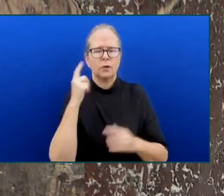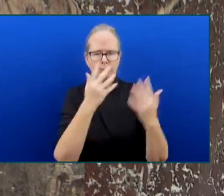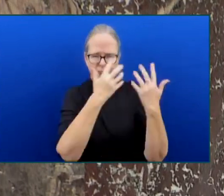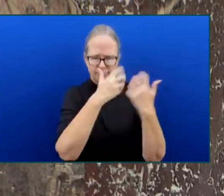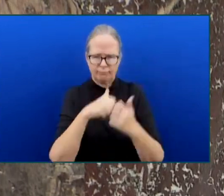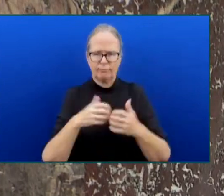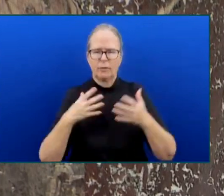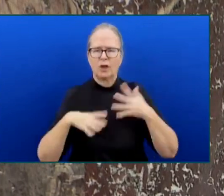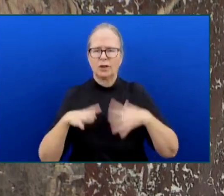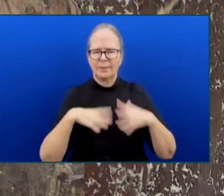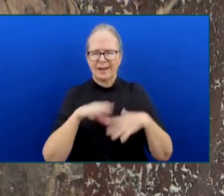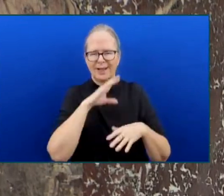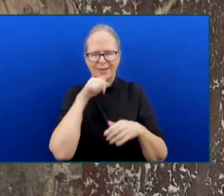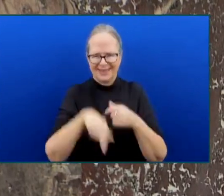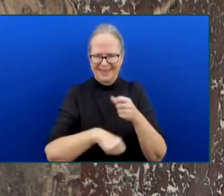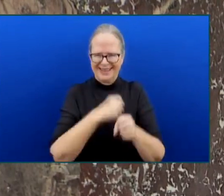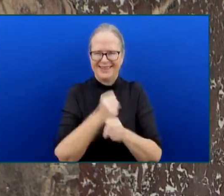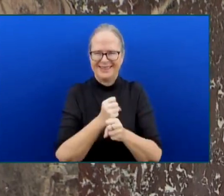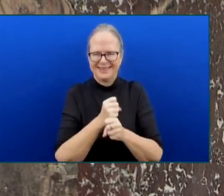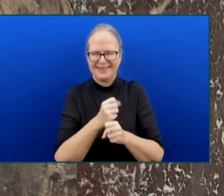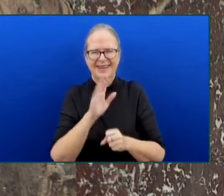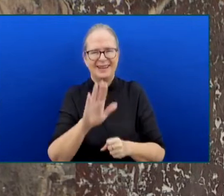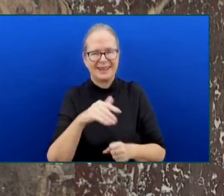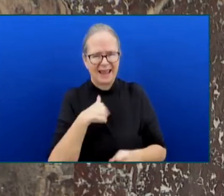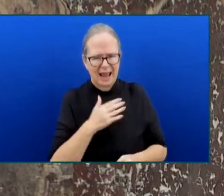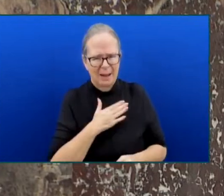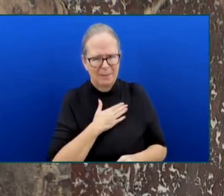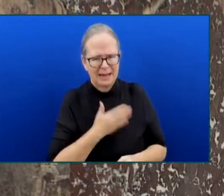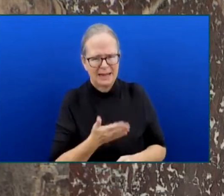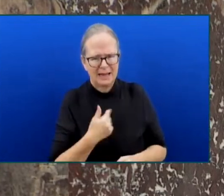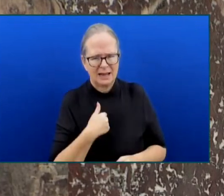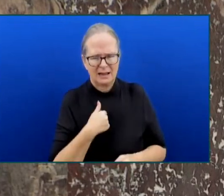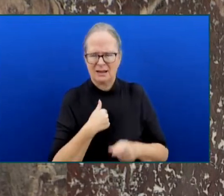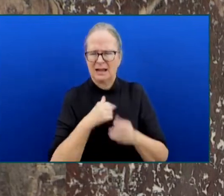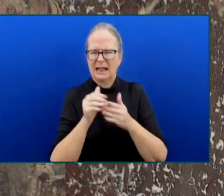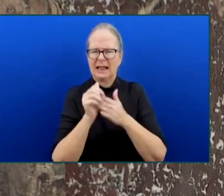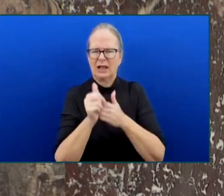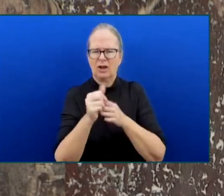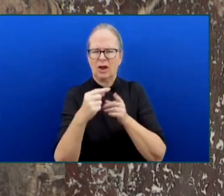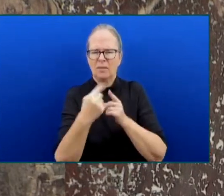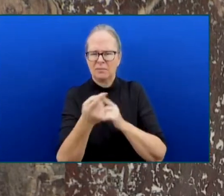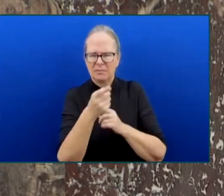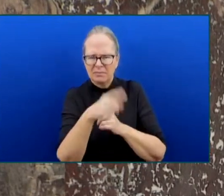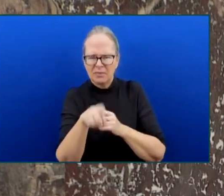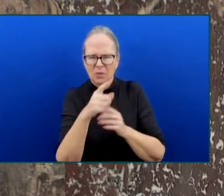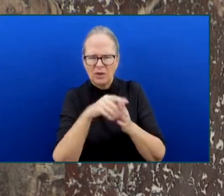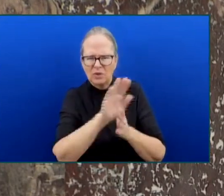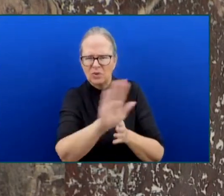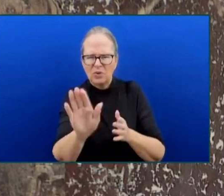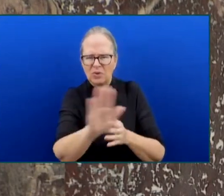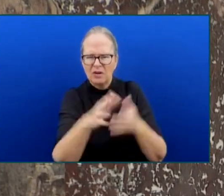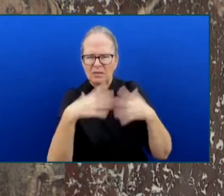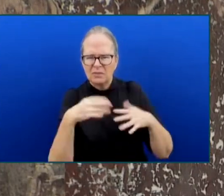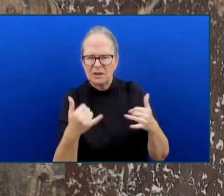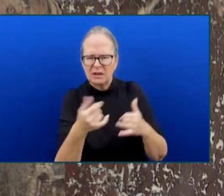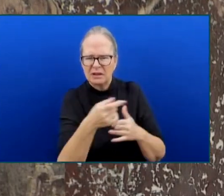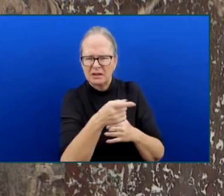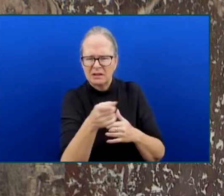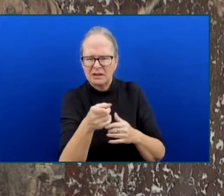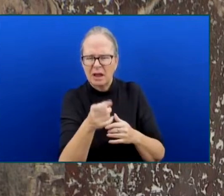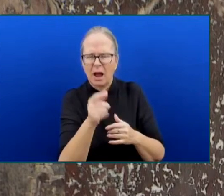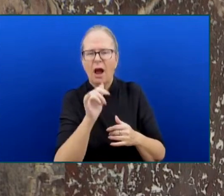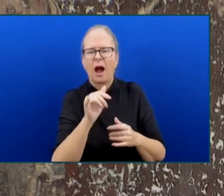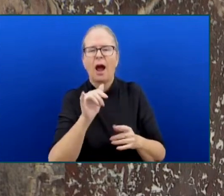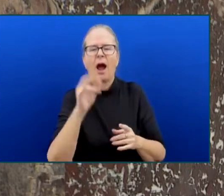puzzled. You know, what is the Leader of the Opposition dressed as this year? And it turns out he's dressed as a weather vane, Honourable Speaker.